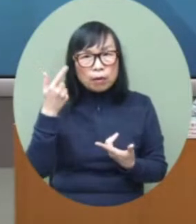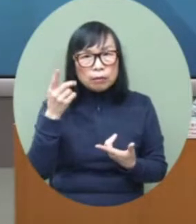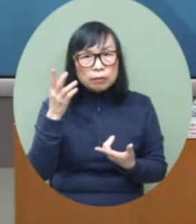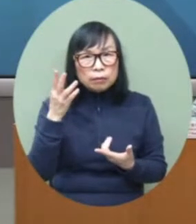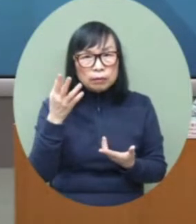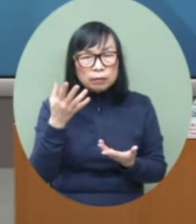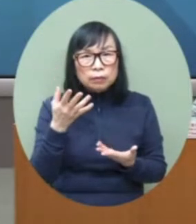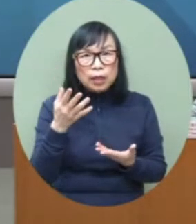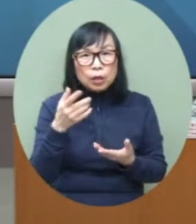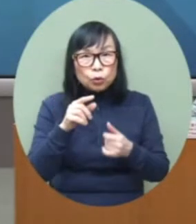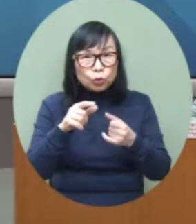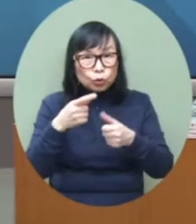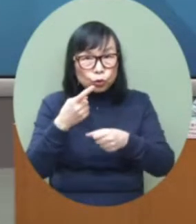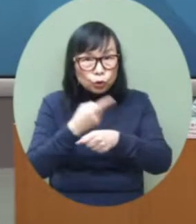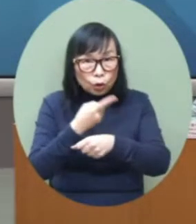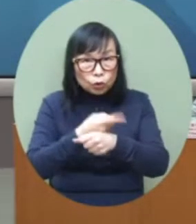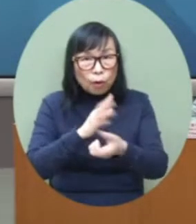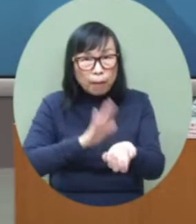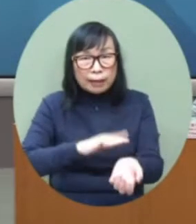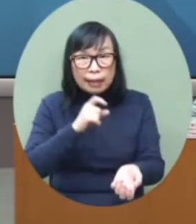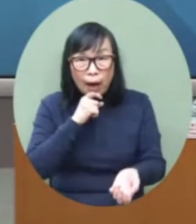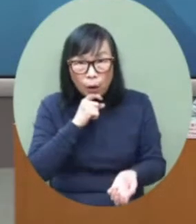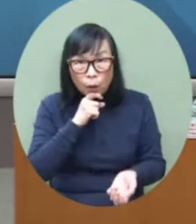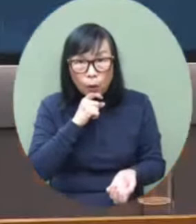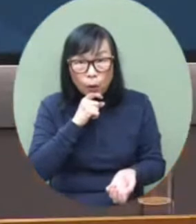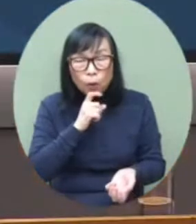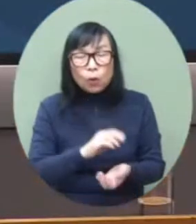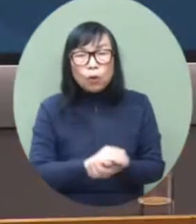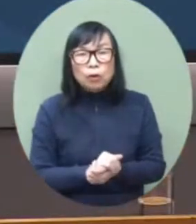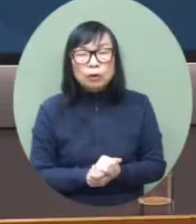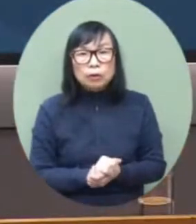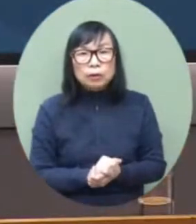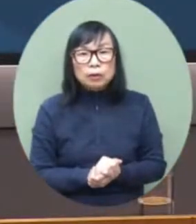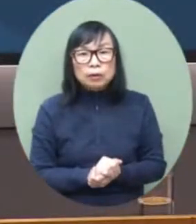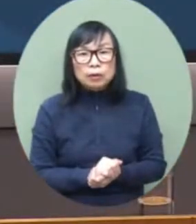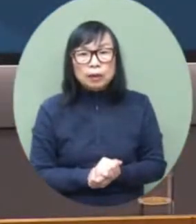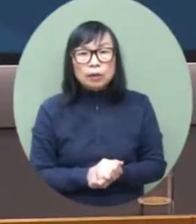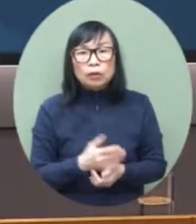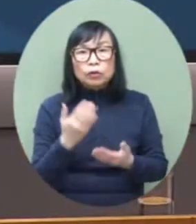I hope I get your question right. It is